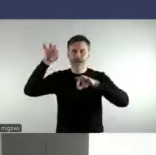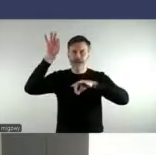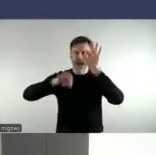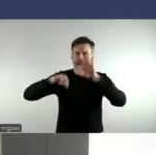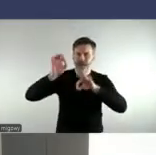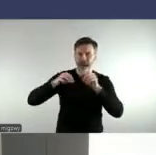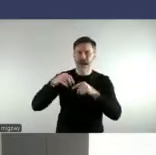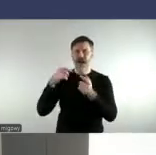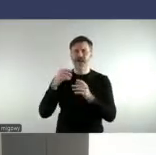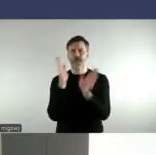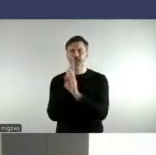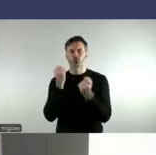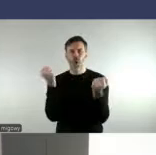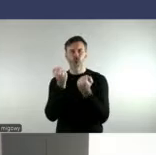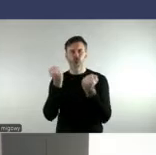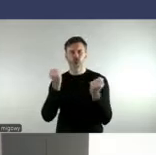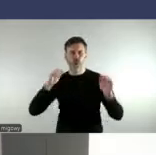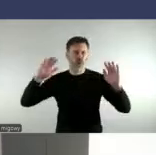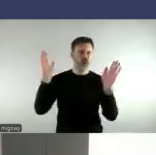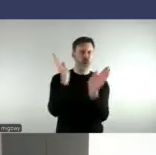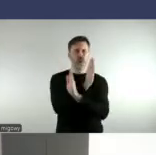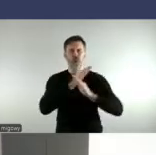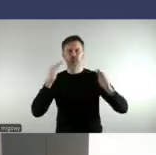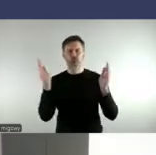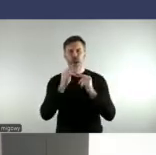more hailstorms, floods,